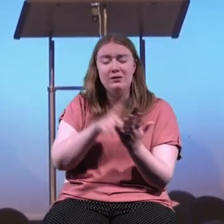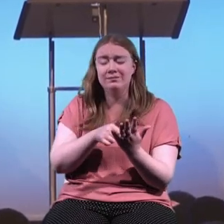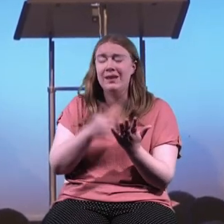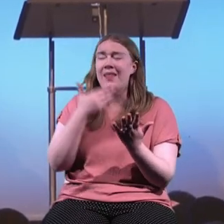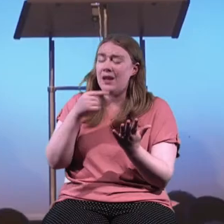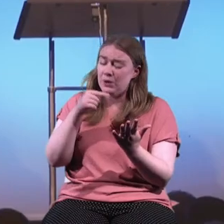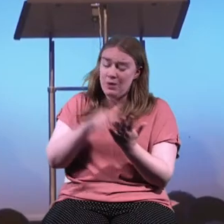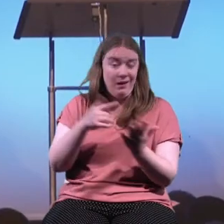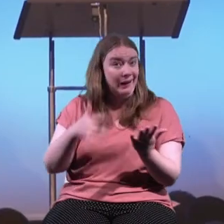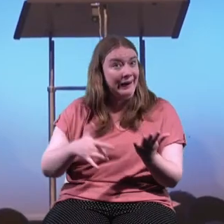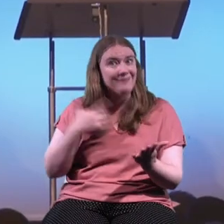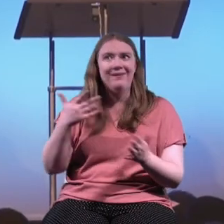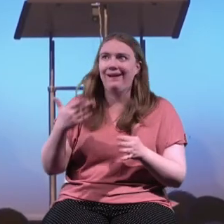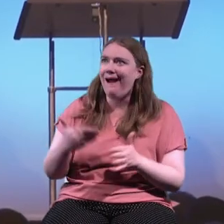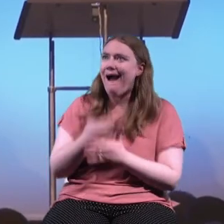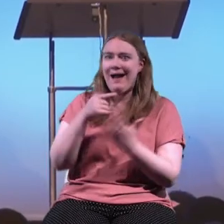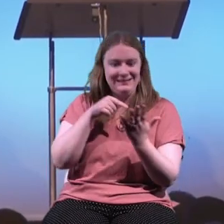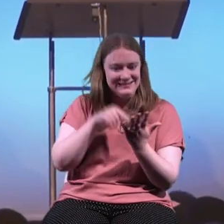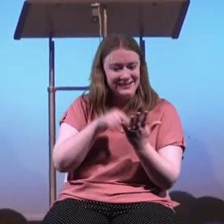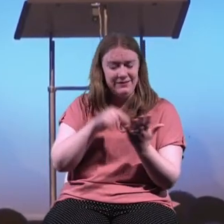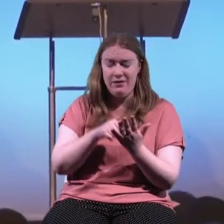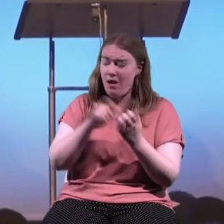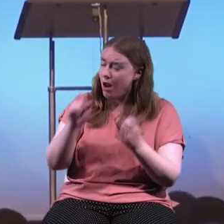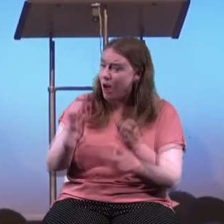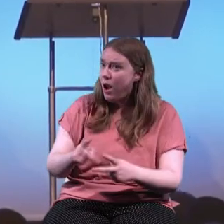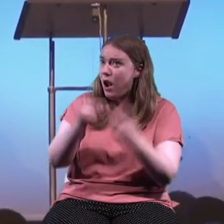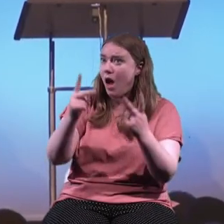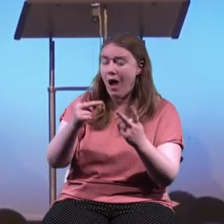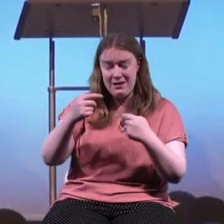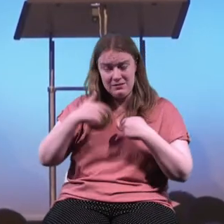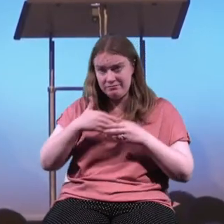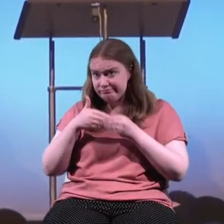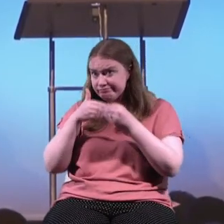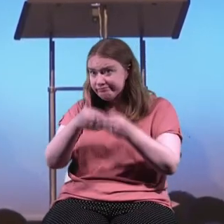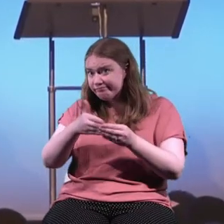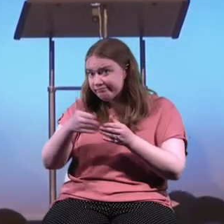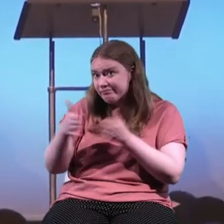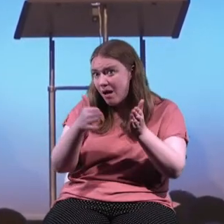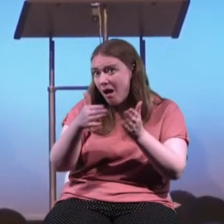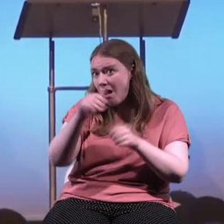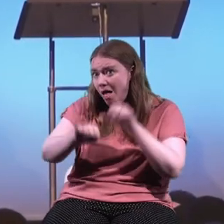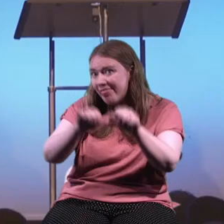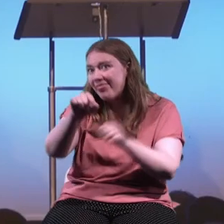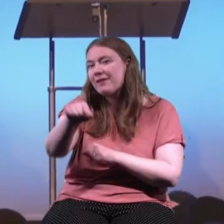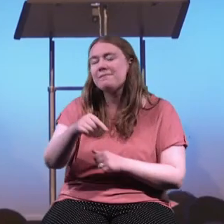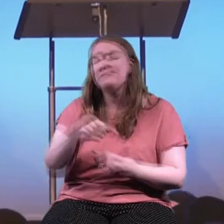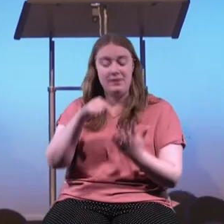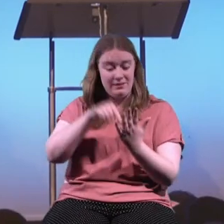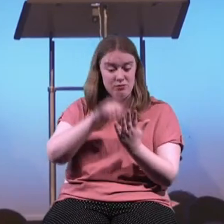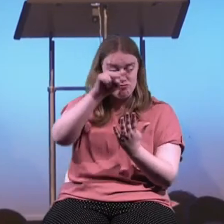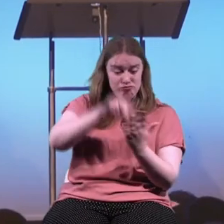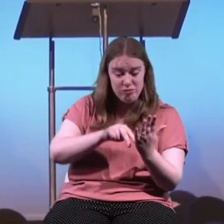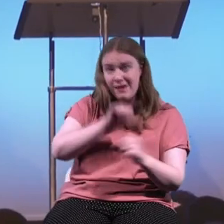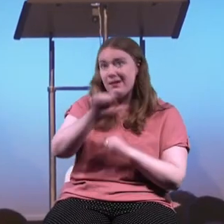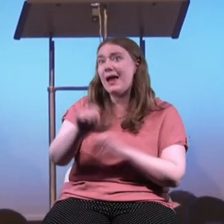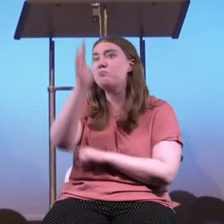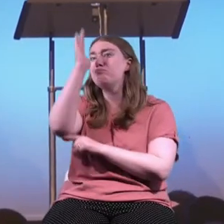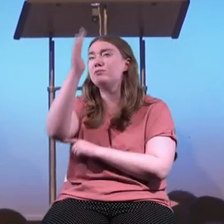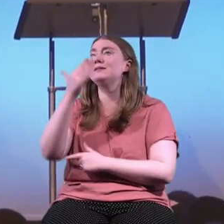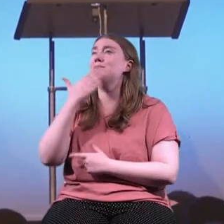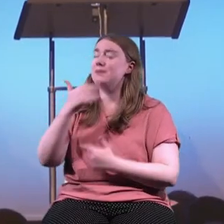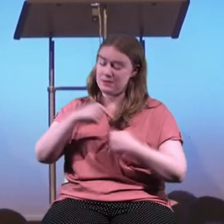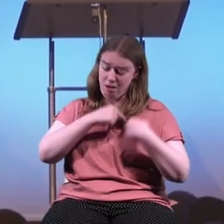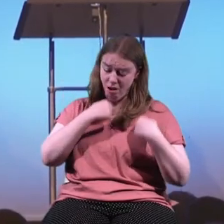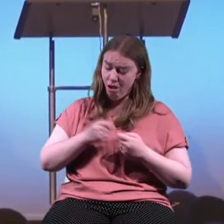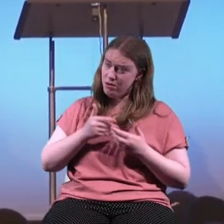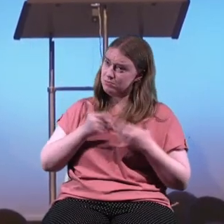is living and active, that it is a light unto our path. And so as it is read and preached, would you give us soft